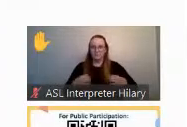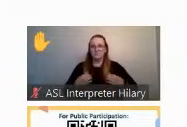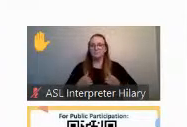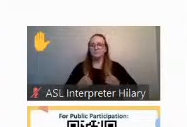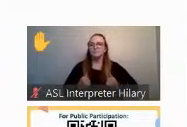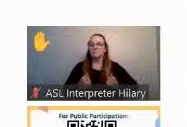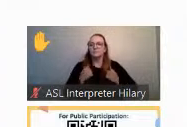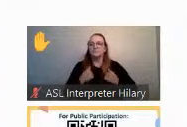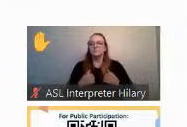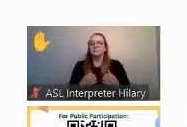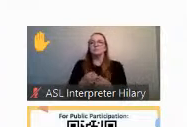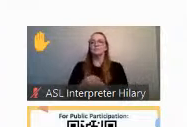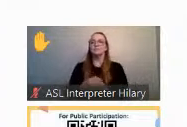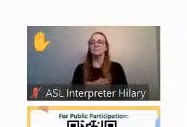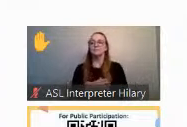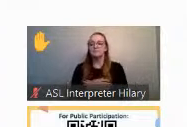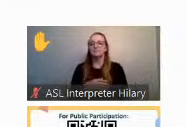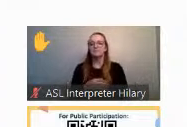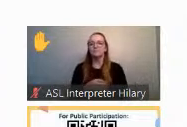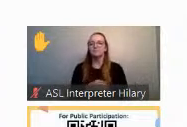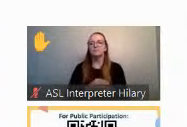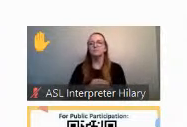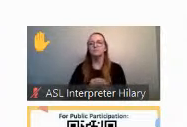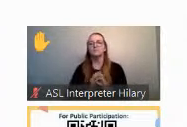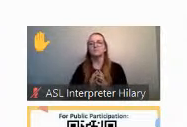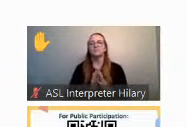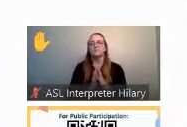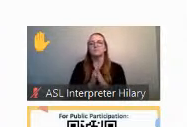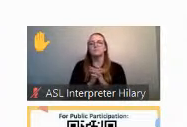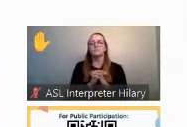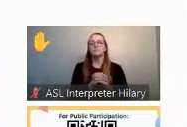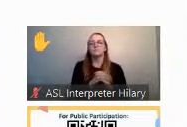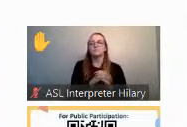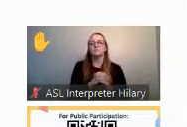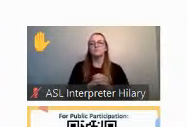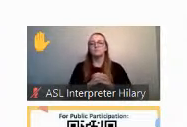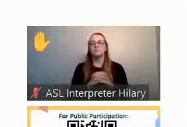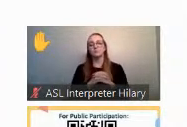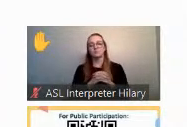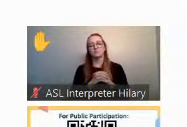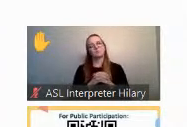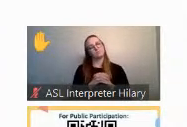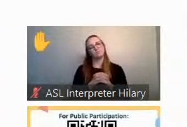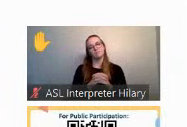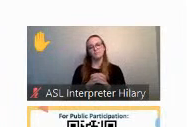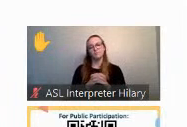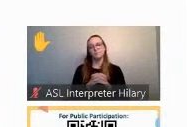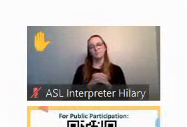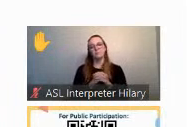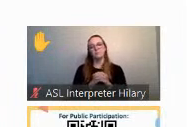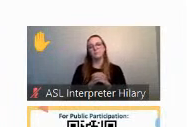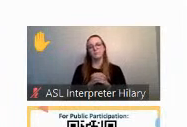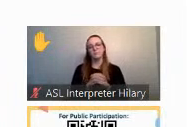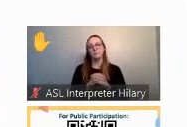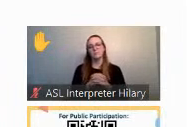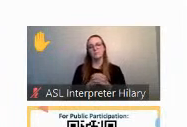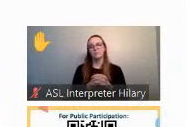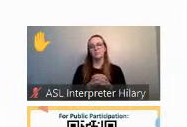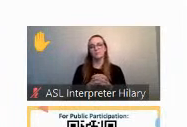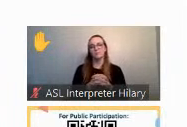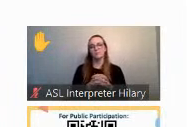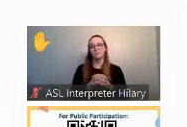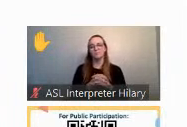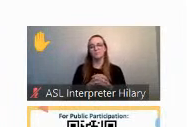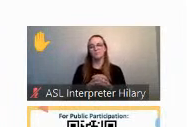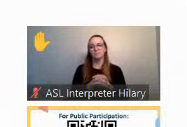requirements for programs. And of the standards, these are probably some of the most important and they're consequential for